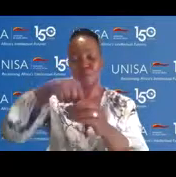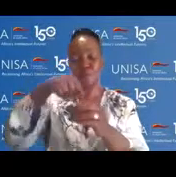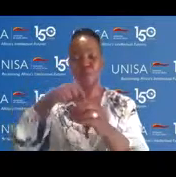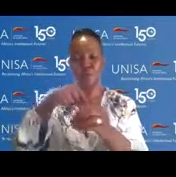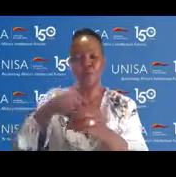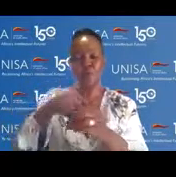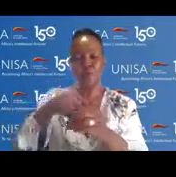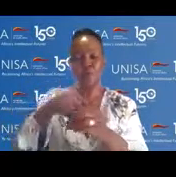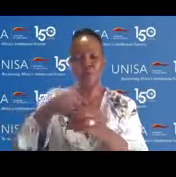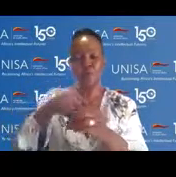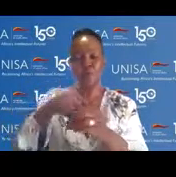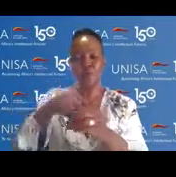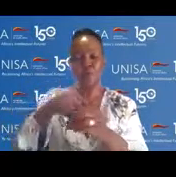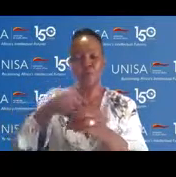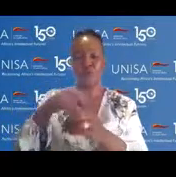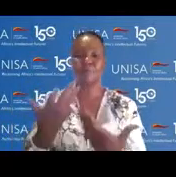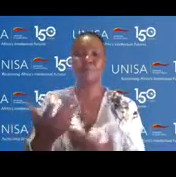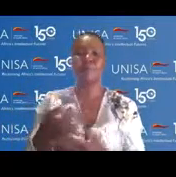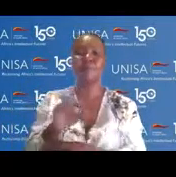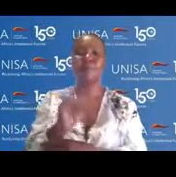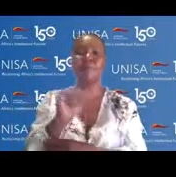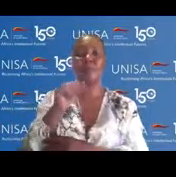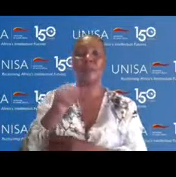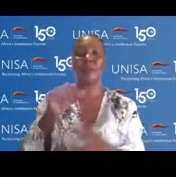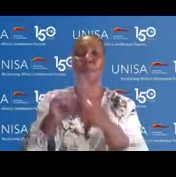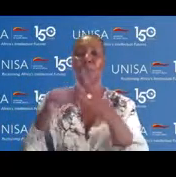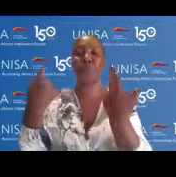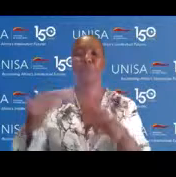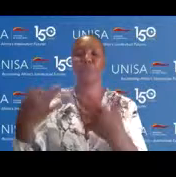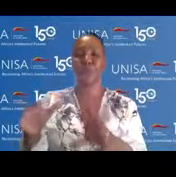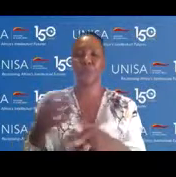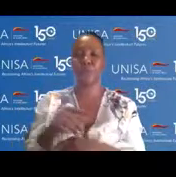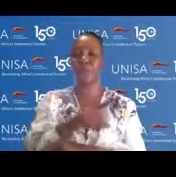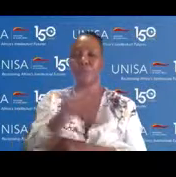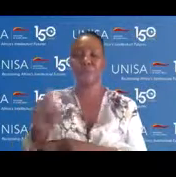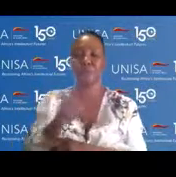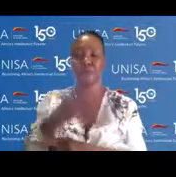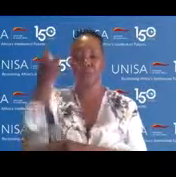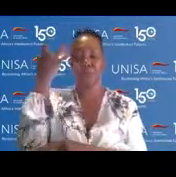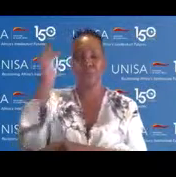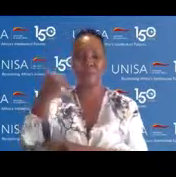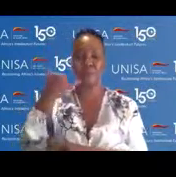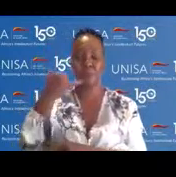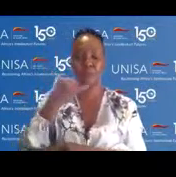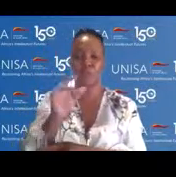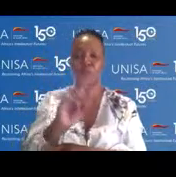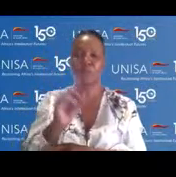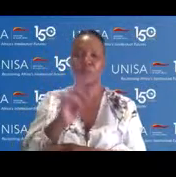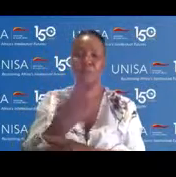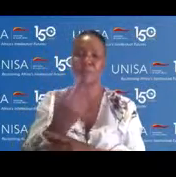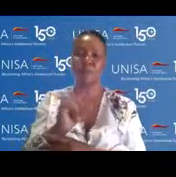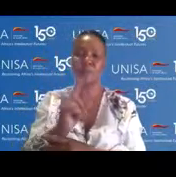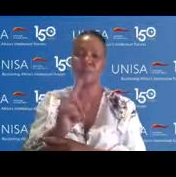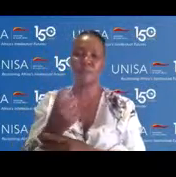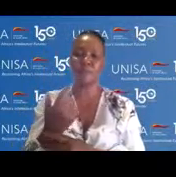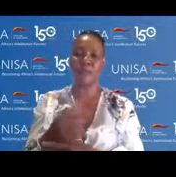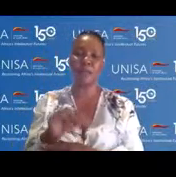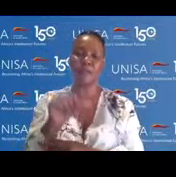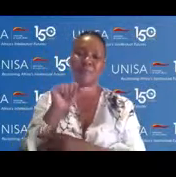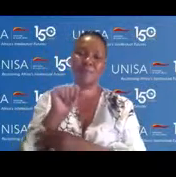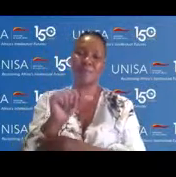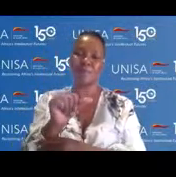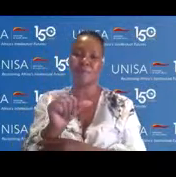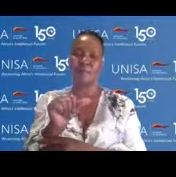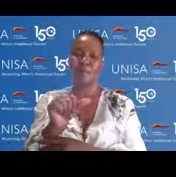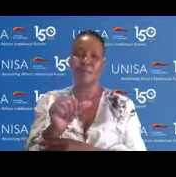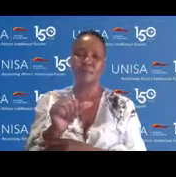you. So yeah, so that's very important. But for your smartphone, I think what I've got up to 6 is perfect. It can do the